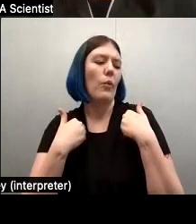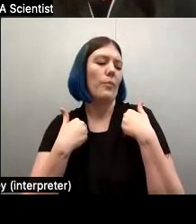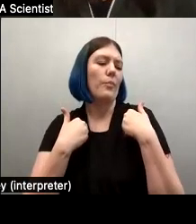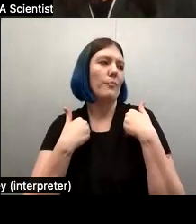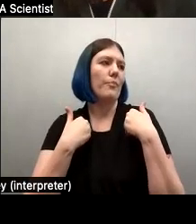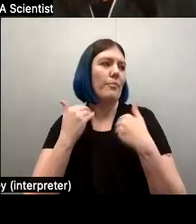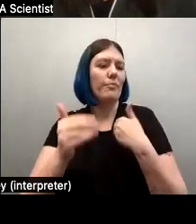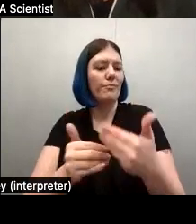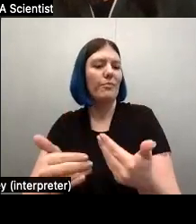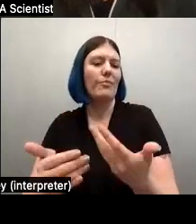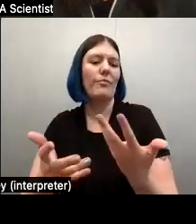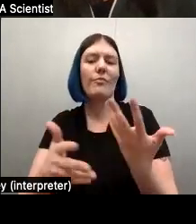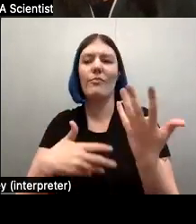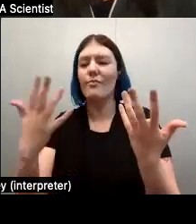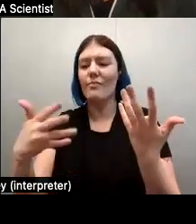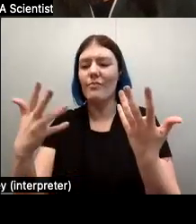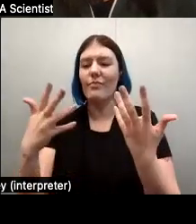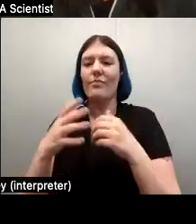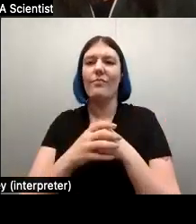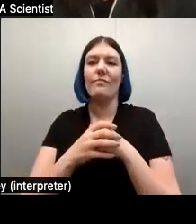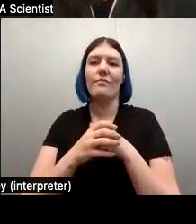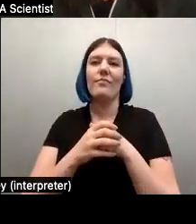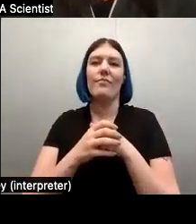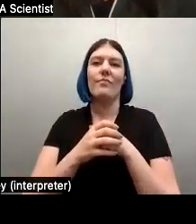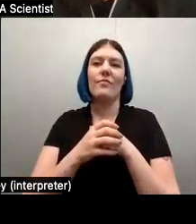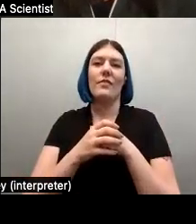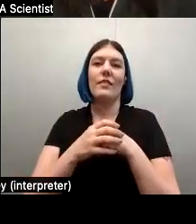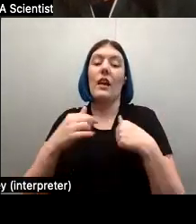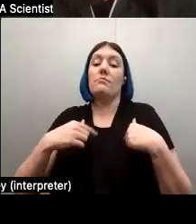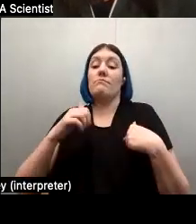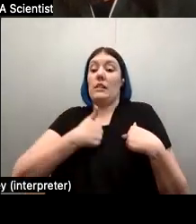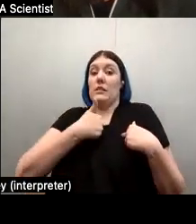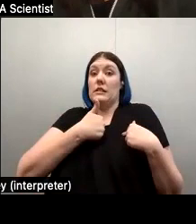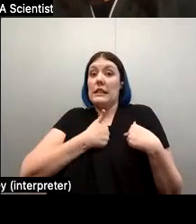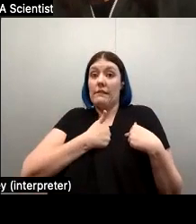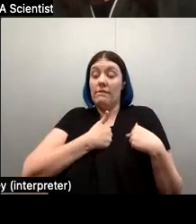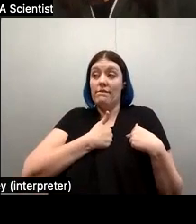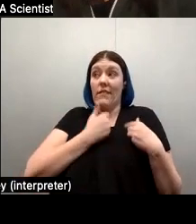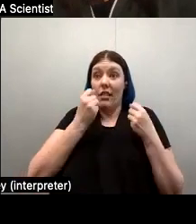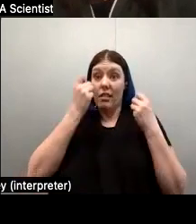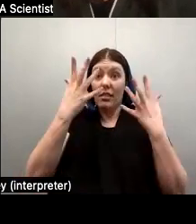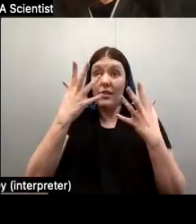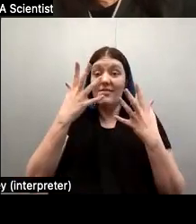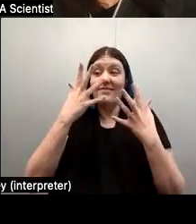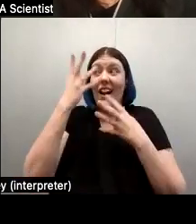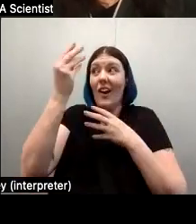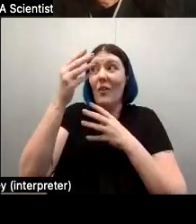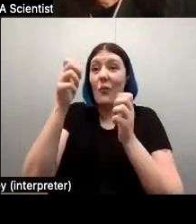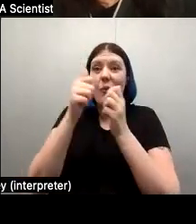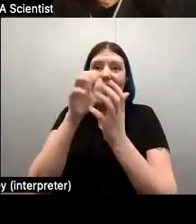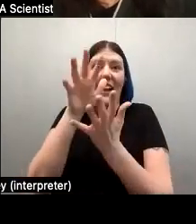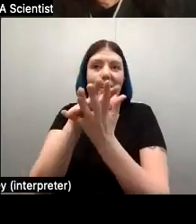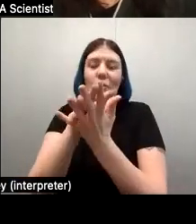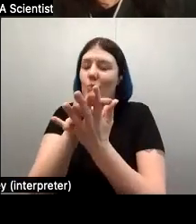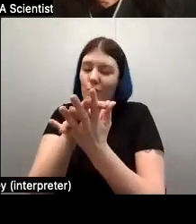operate and live within the Everglades. So I don't personally get to spend much time with alligators, but I have a lot of colleagues